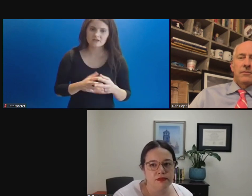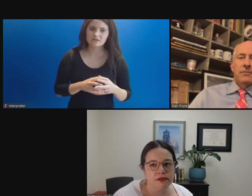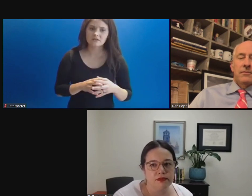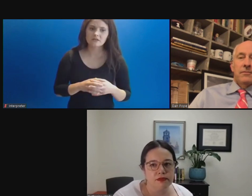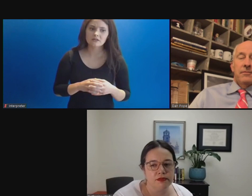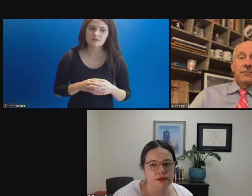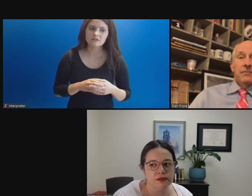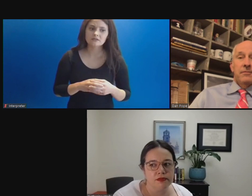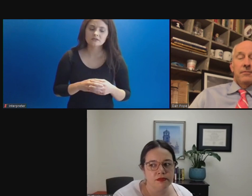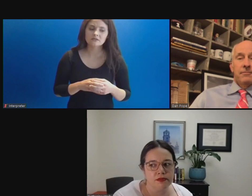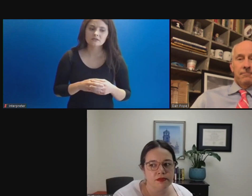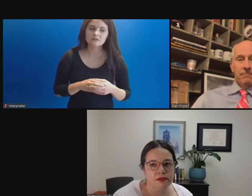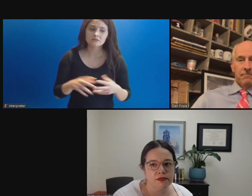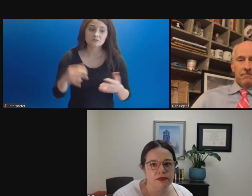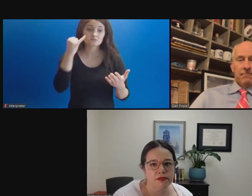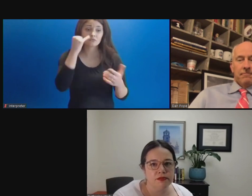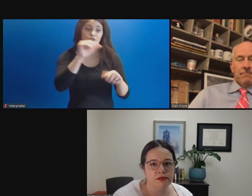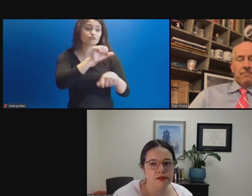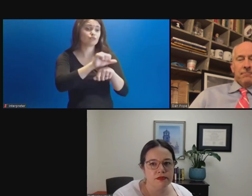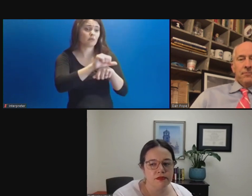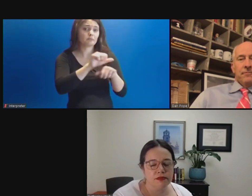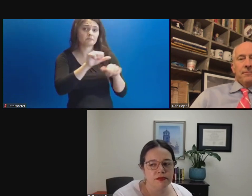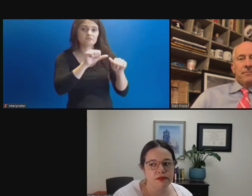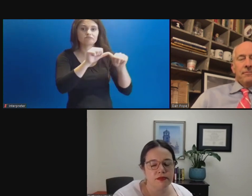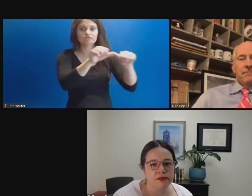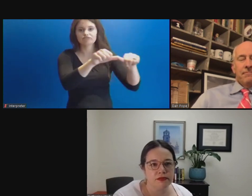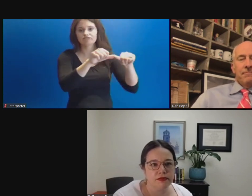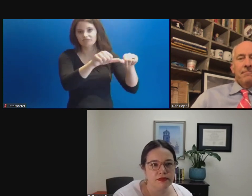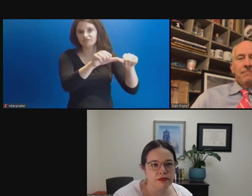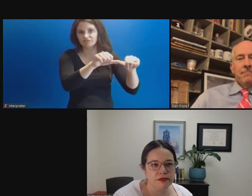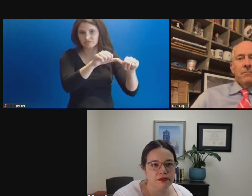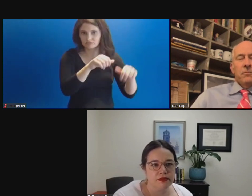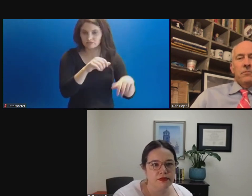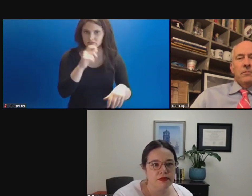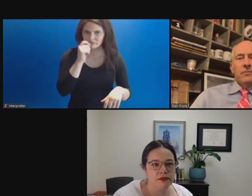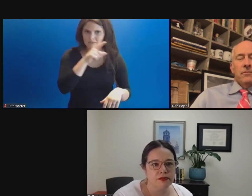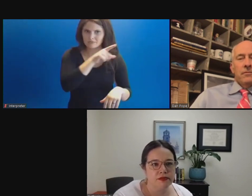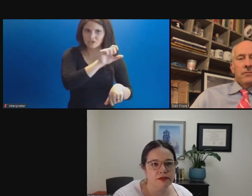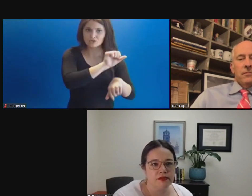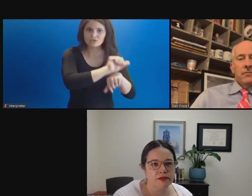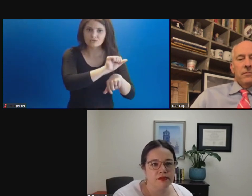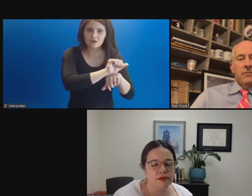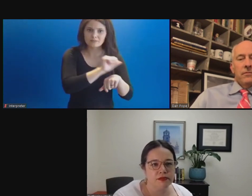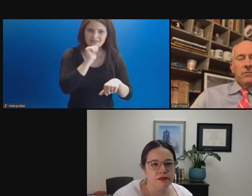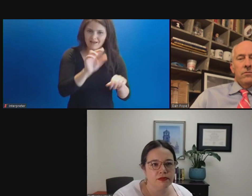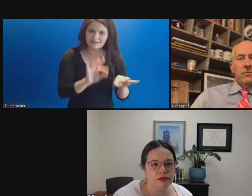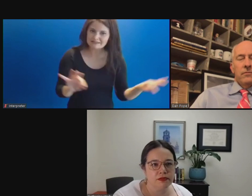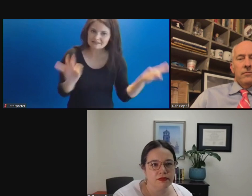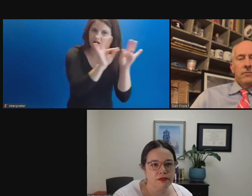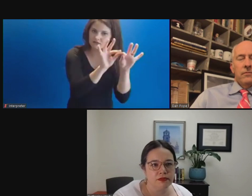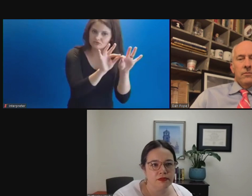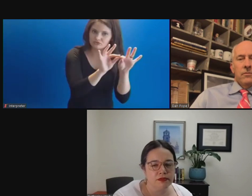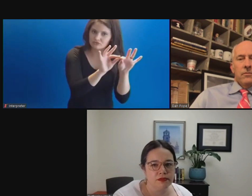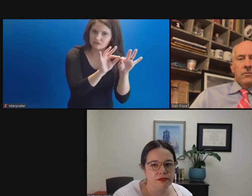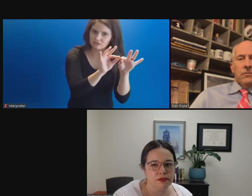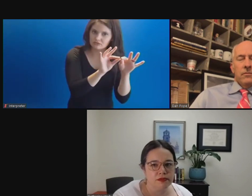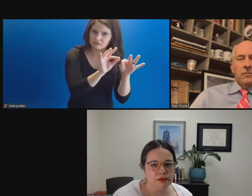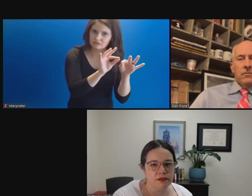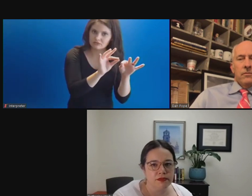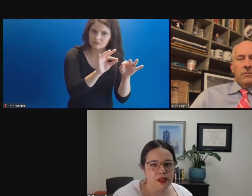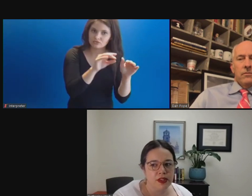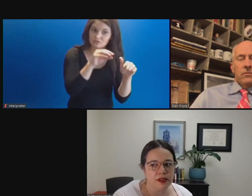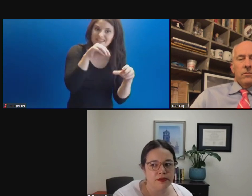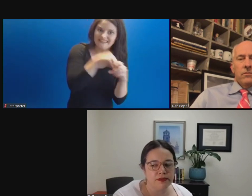their jobs are still going at certain places, but their job is not essential to be in the